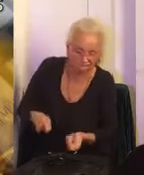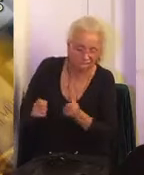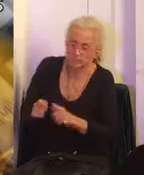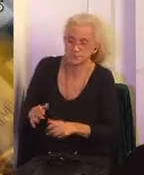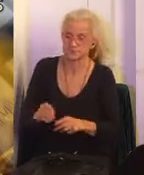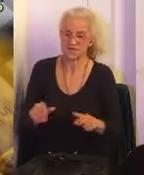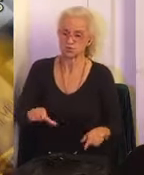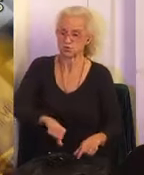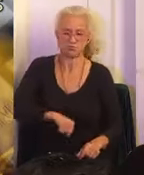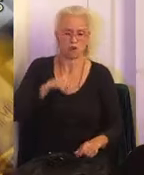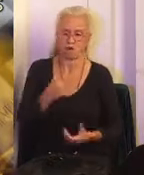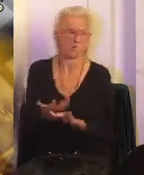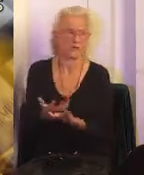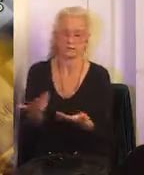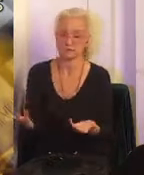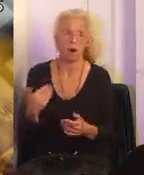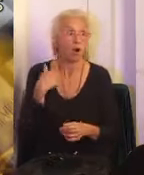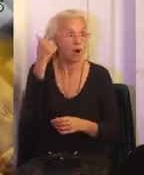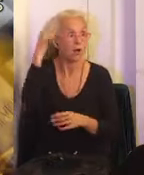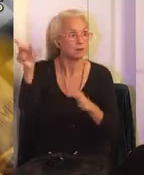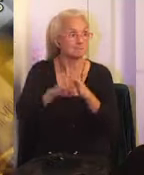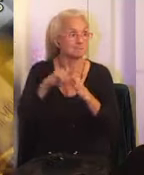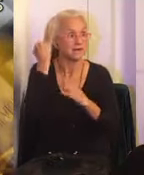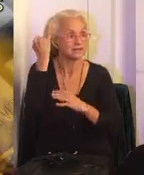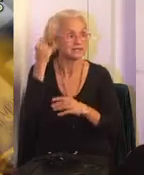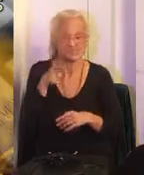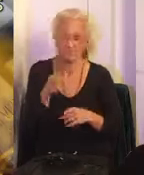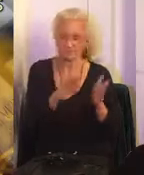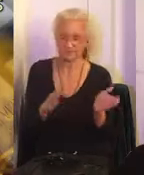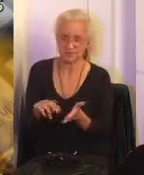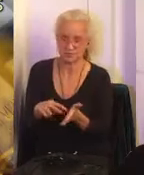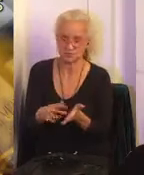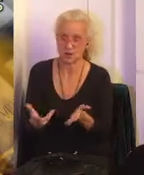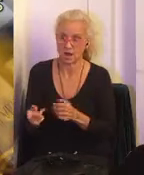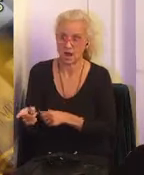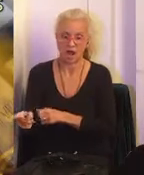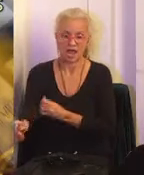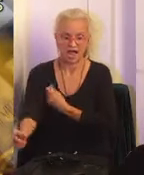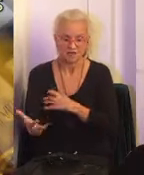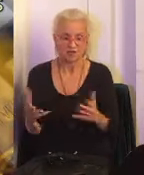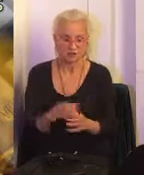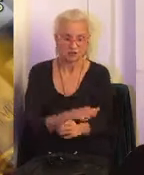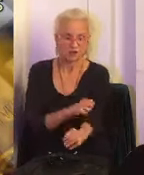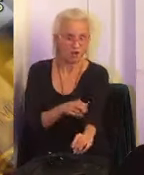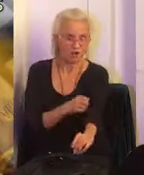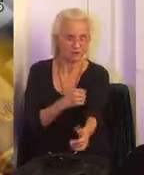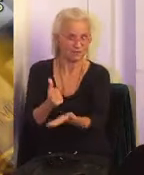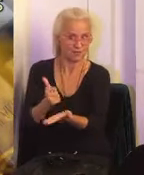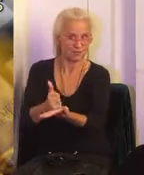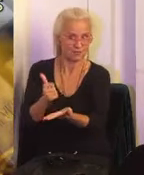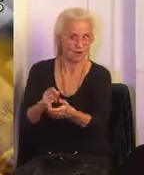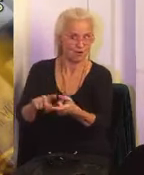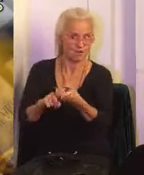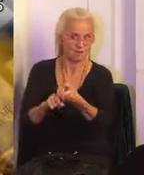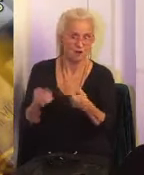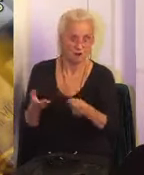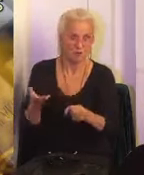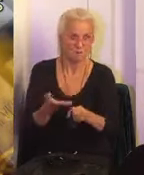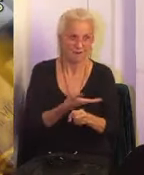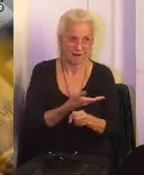proud to beg. I have an idea. This plan will mean that I have a lot of hospitable friends when I get